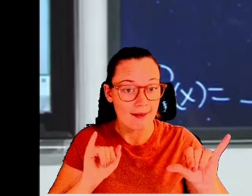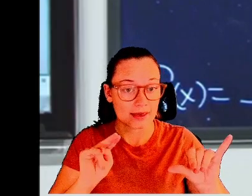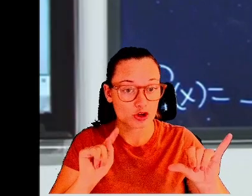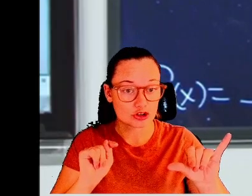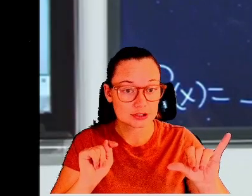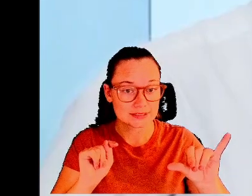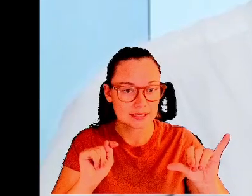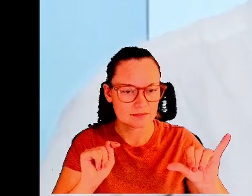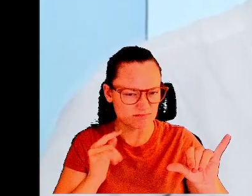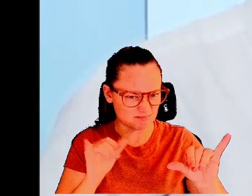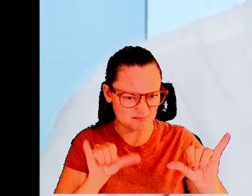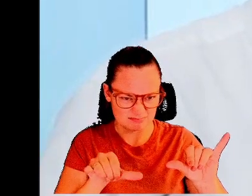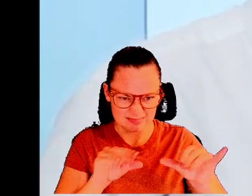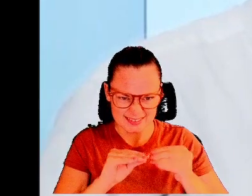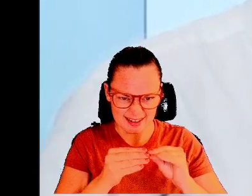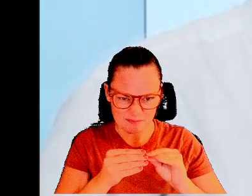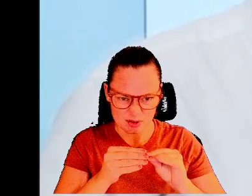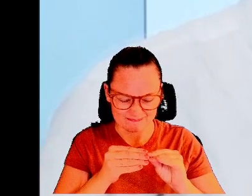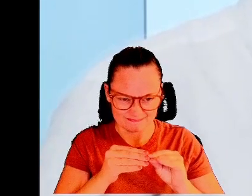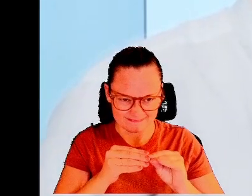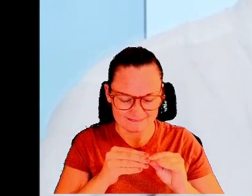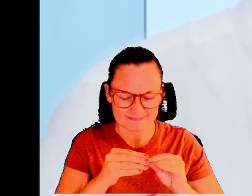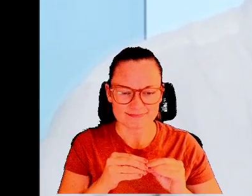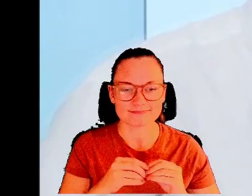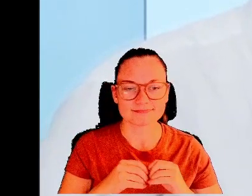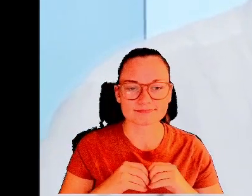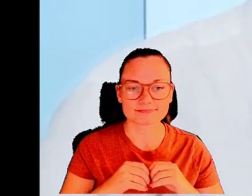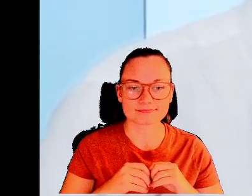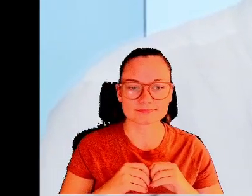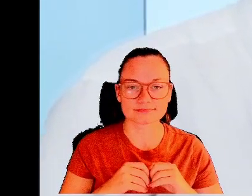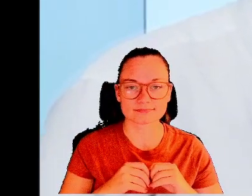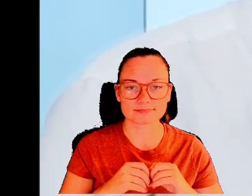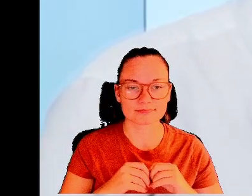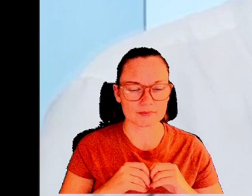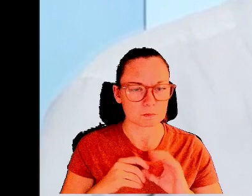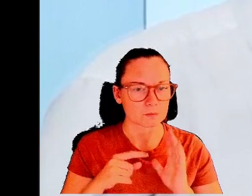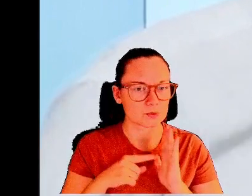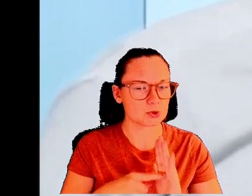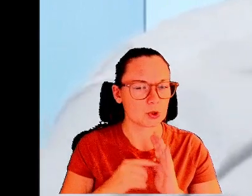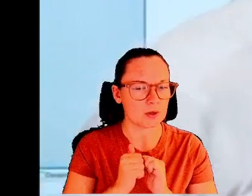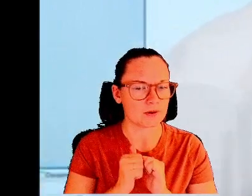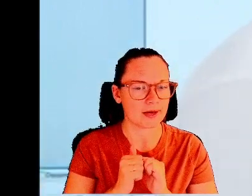front. Okay? Now let me show you a sneaky way to do this.